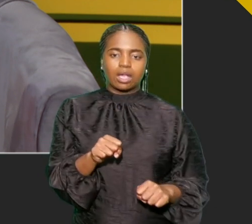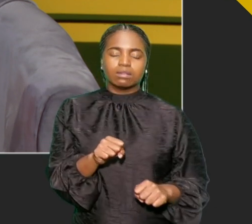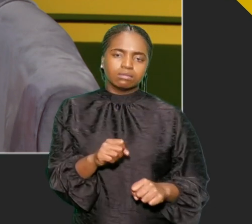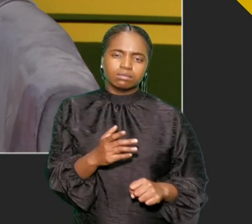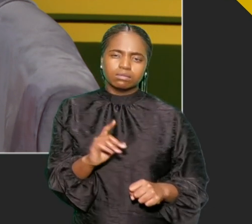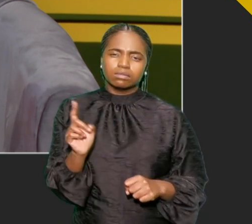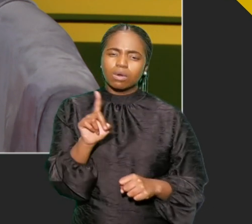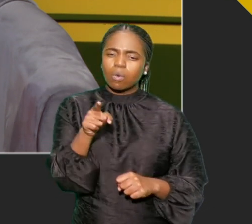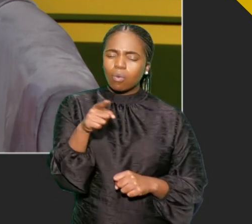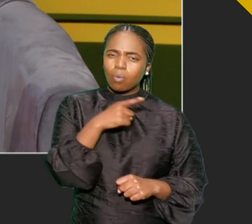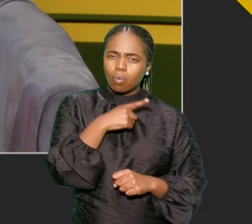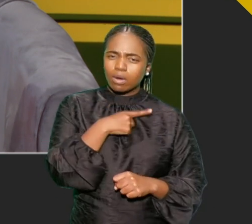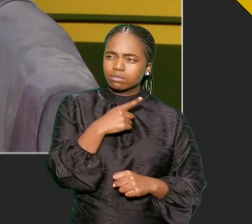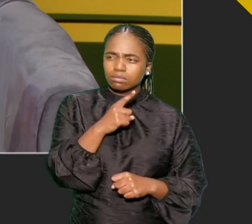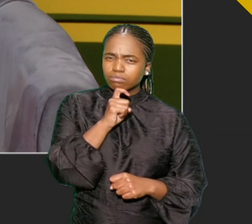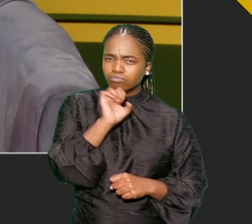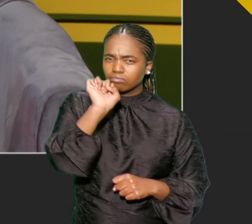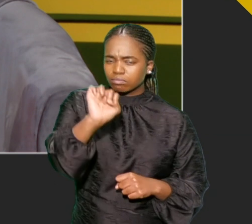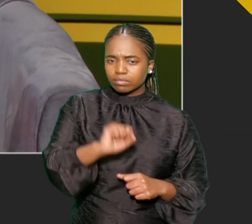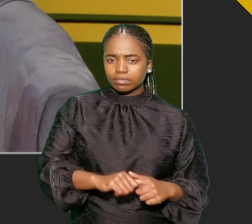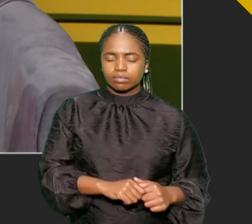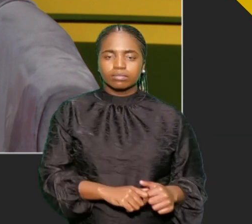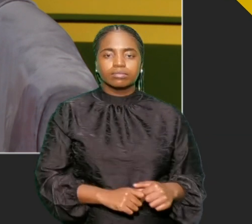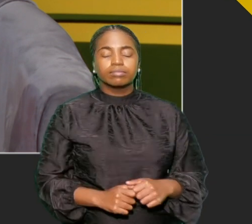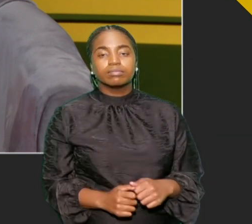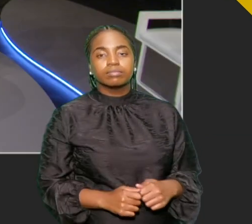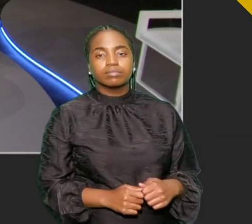know, what tools did you use?